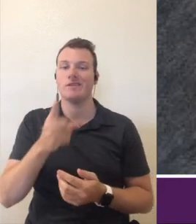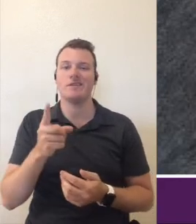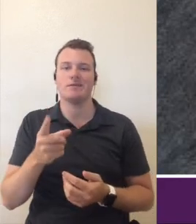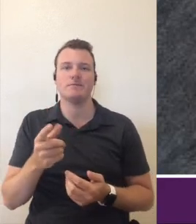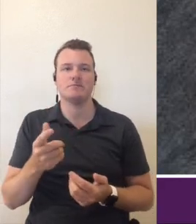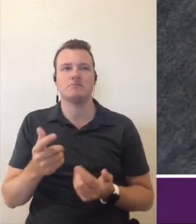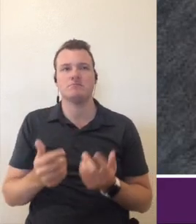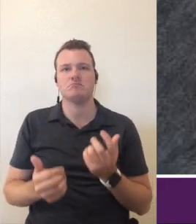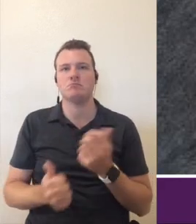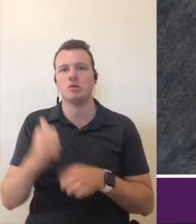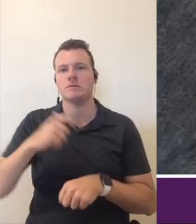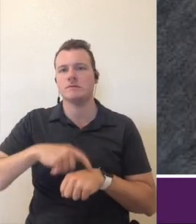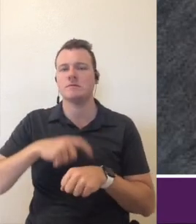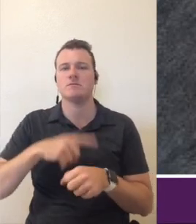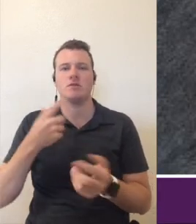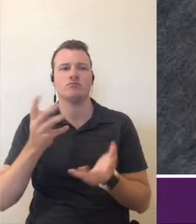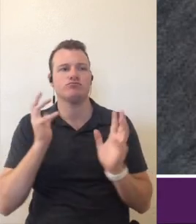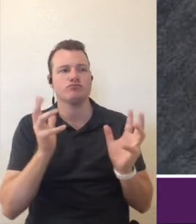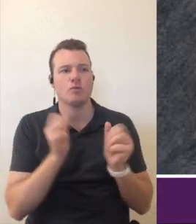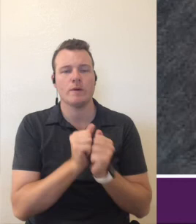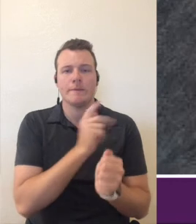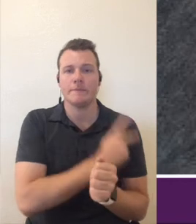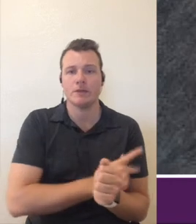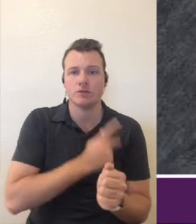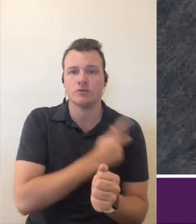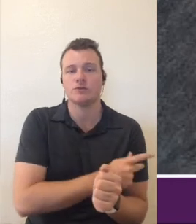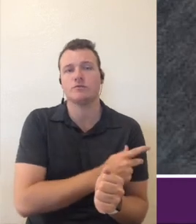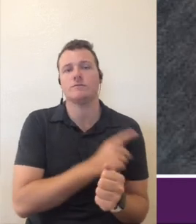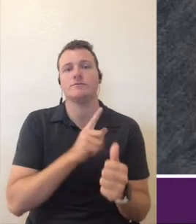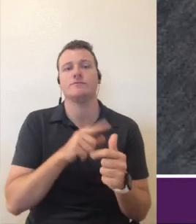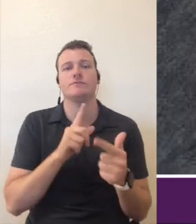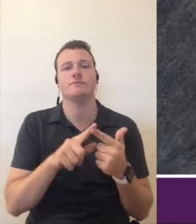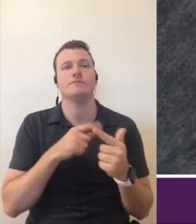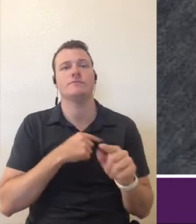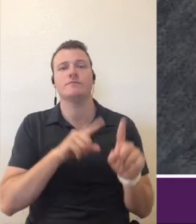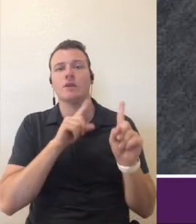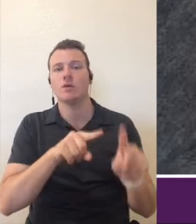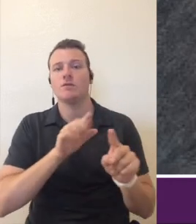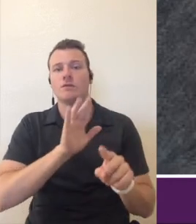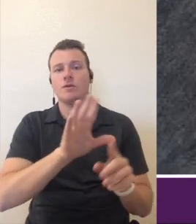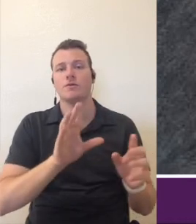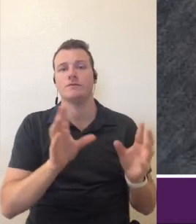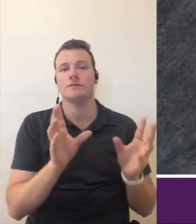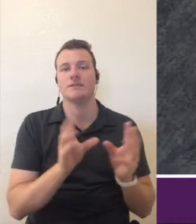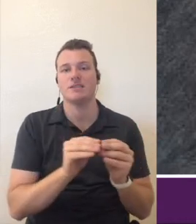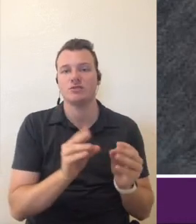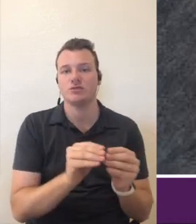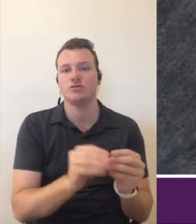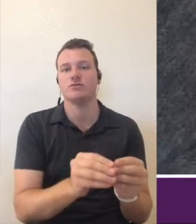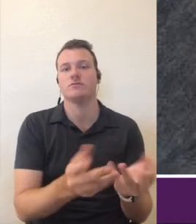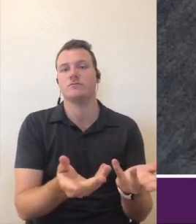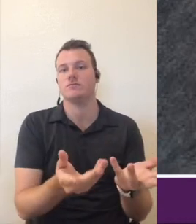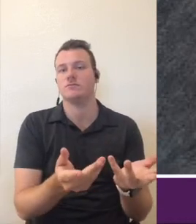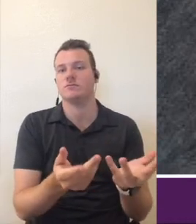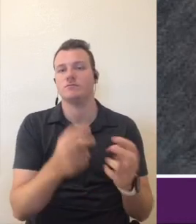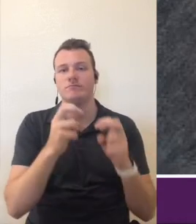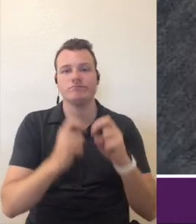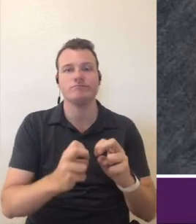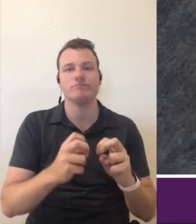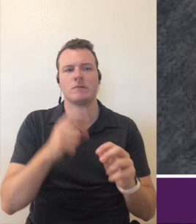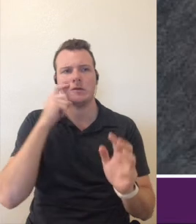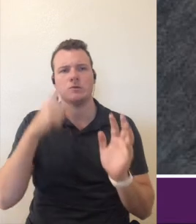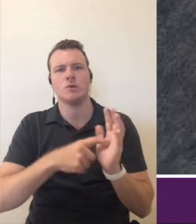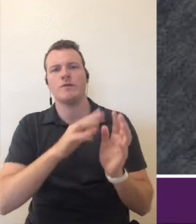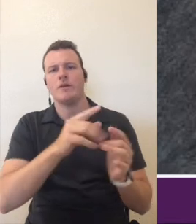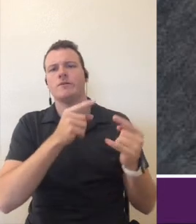so then it's a matter of potentially just having conversations with patients, attending